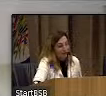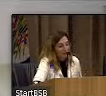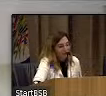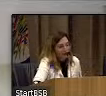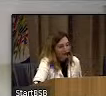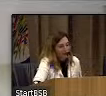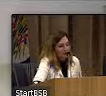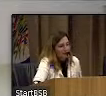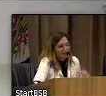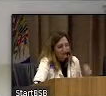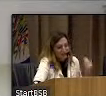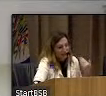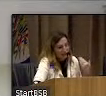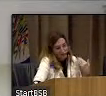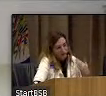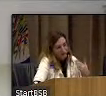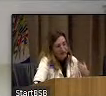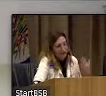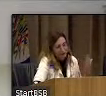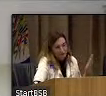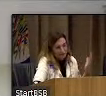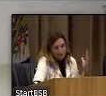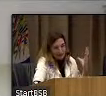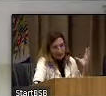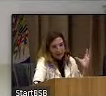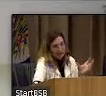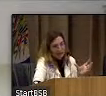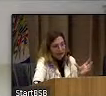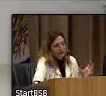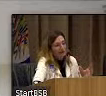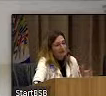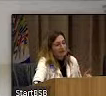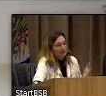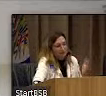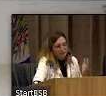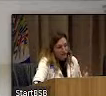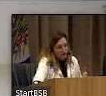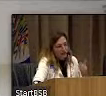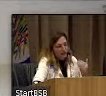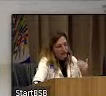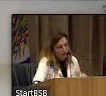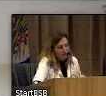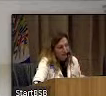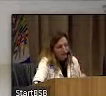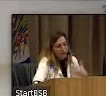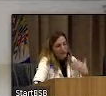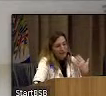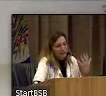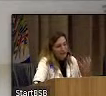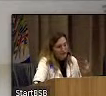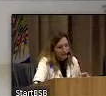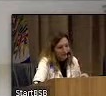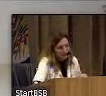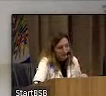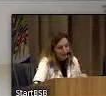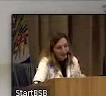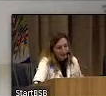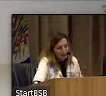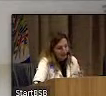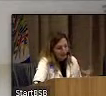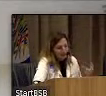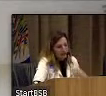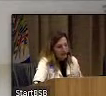underwent many renovations. the open room